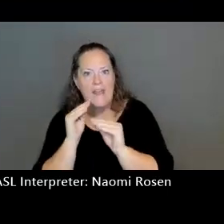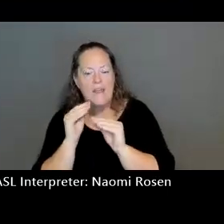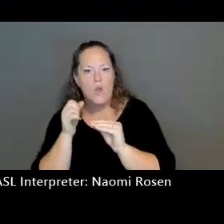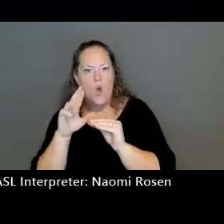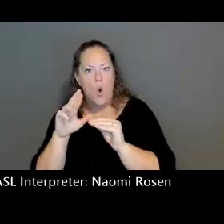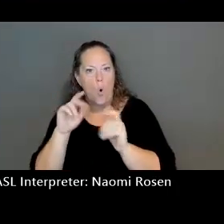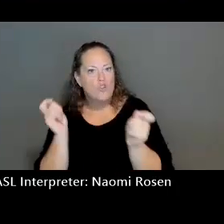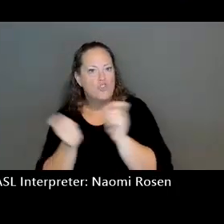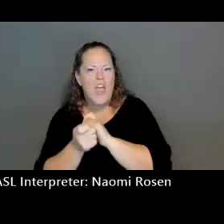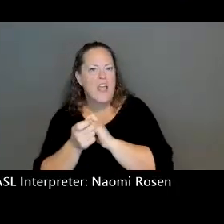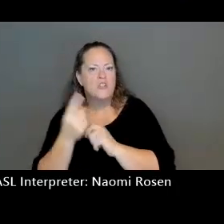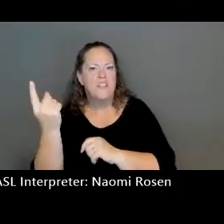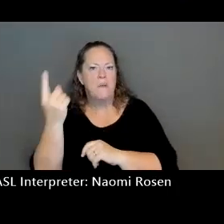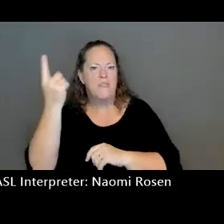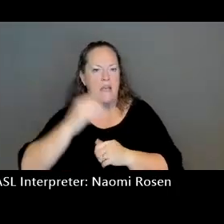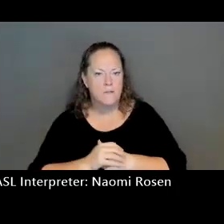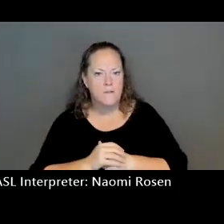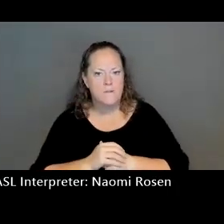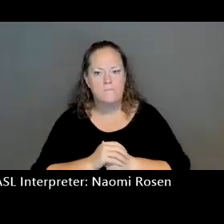in some way.